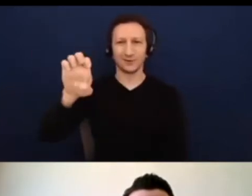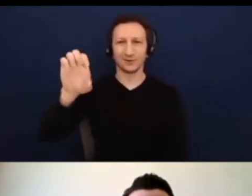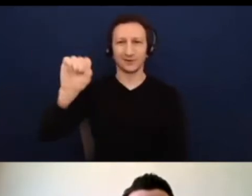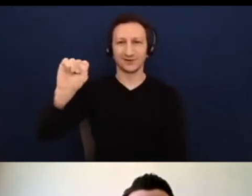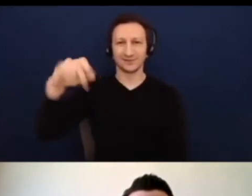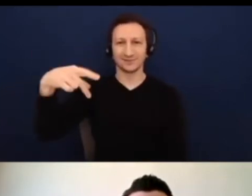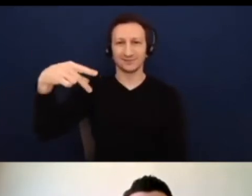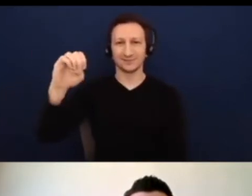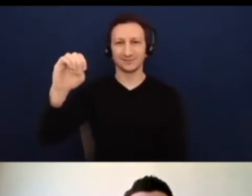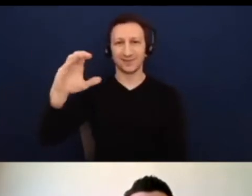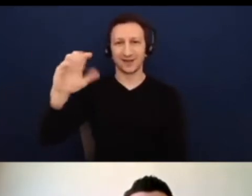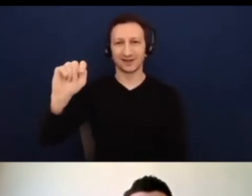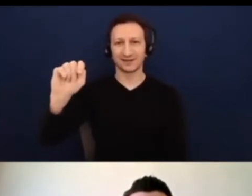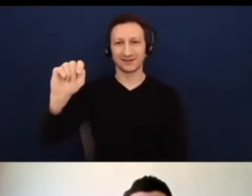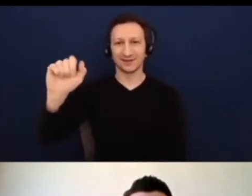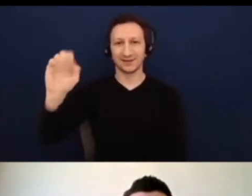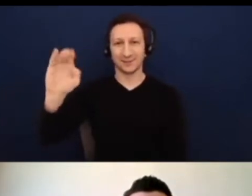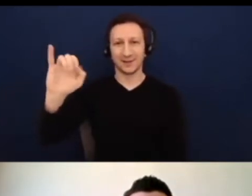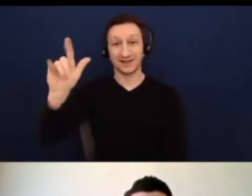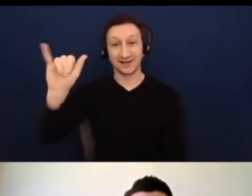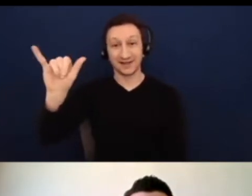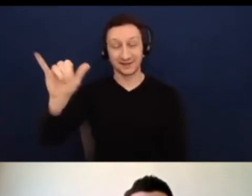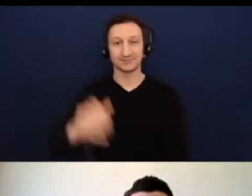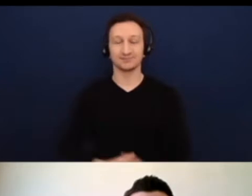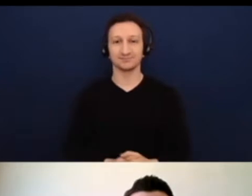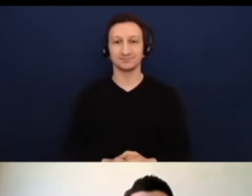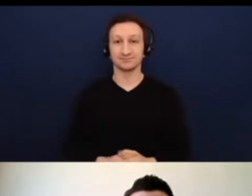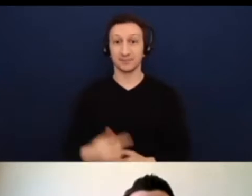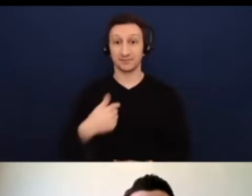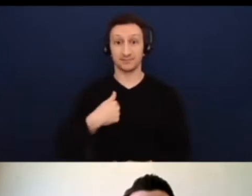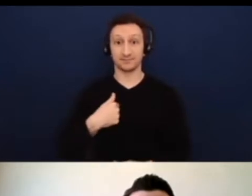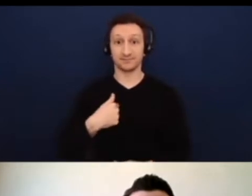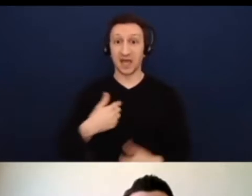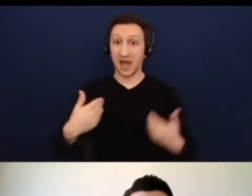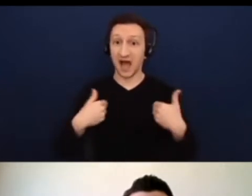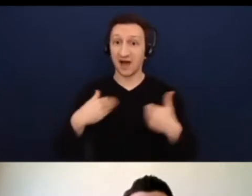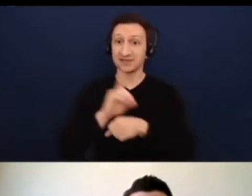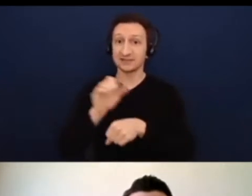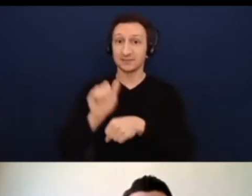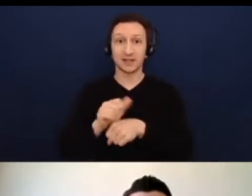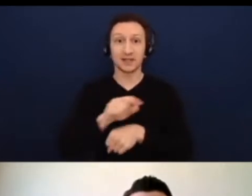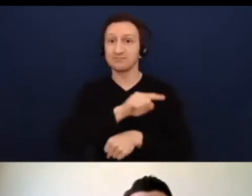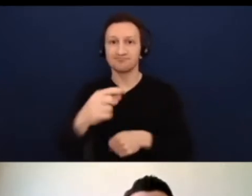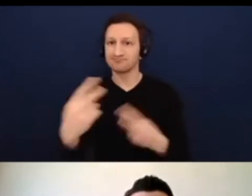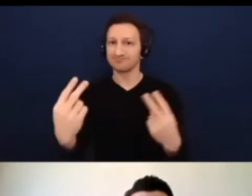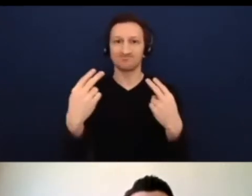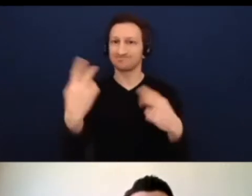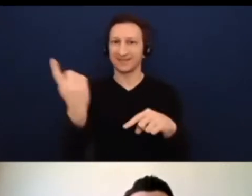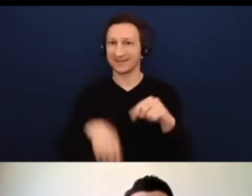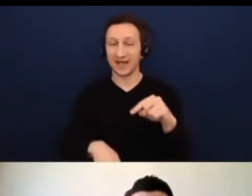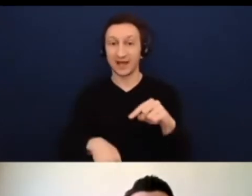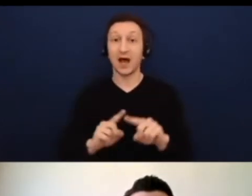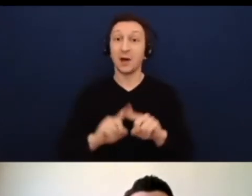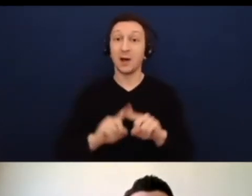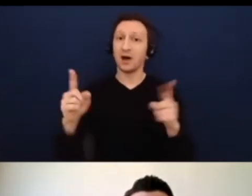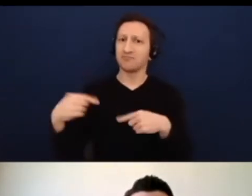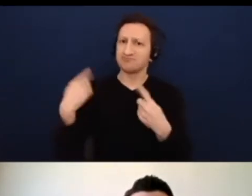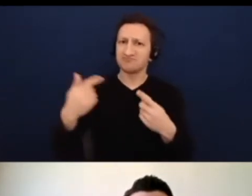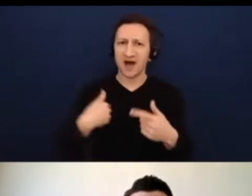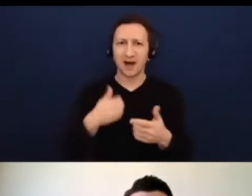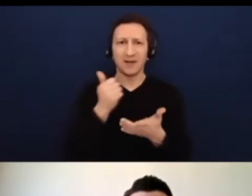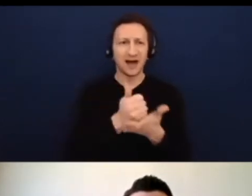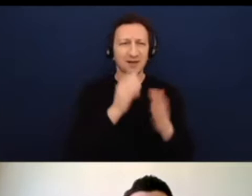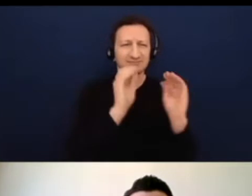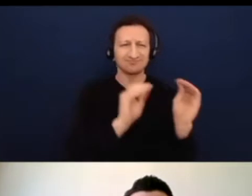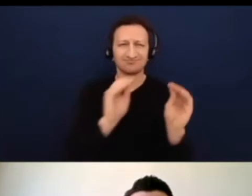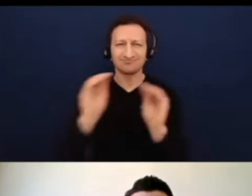yellow. As an individual with an acquired non-visible disability, I've had the privilege of conducting trainings on the why and how to be more